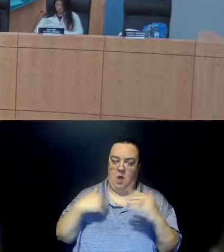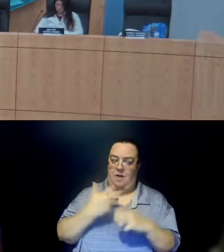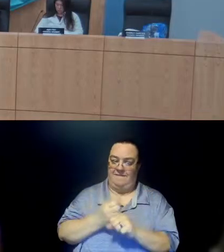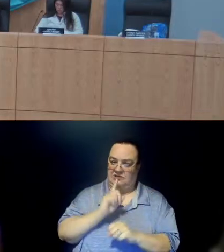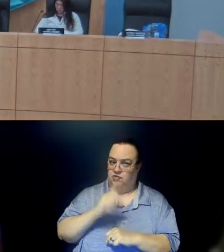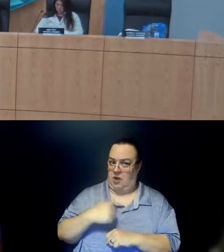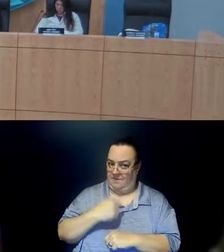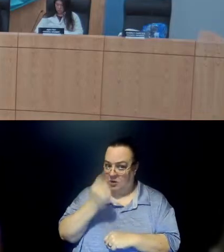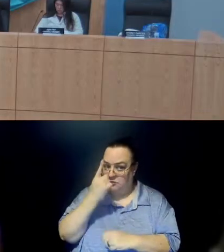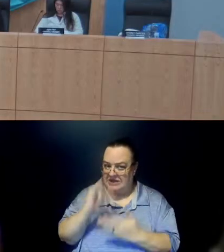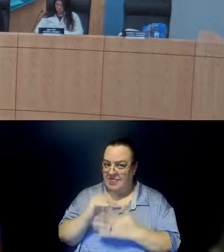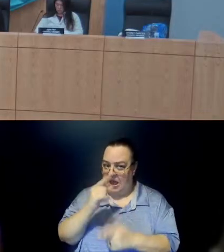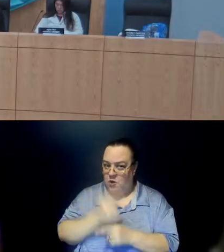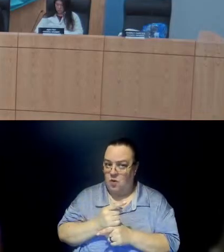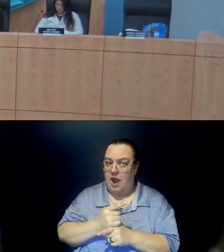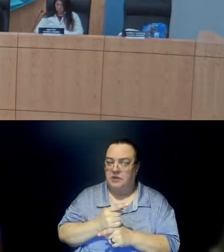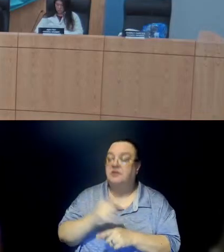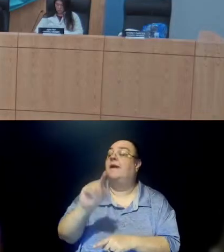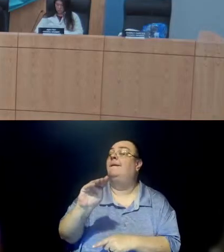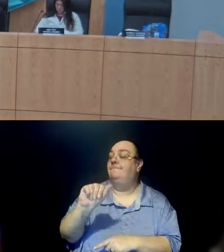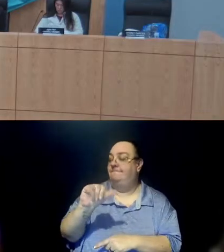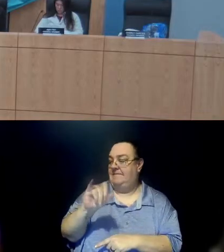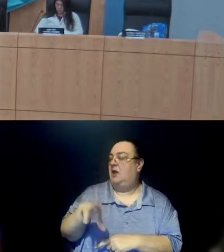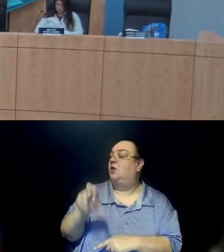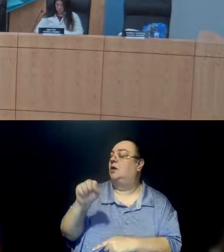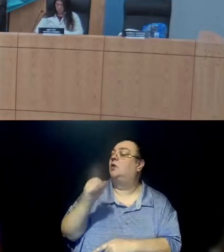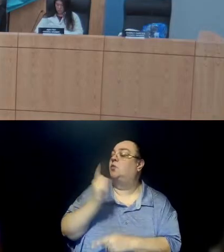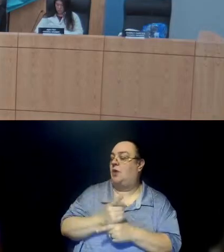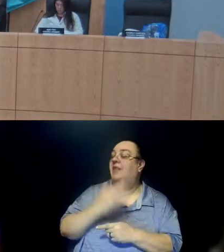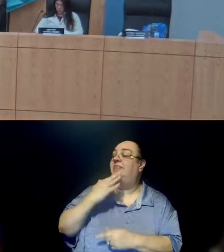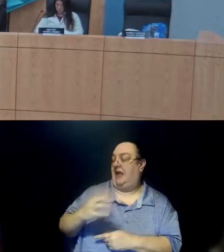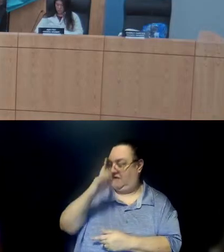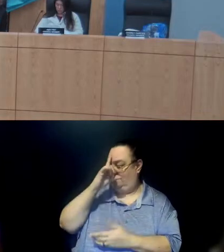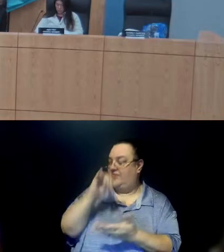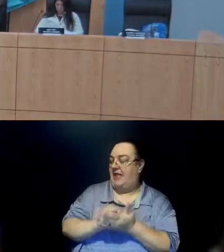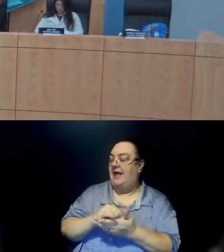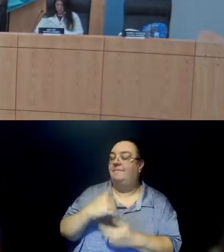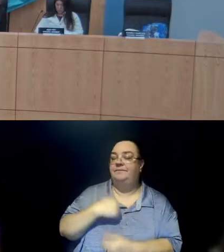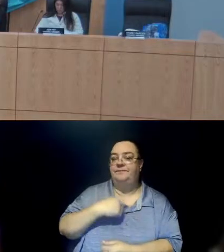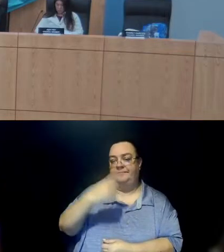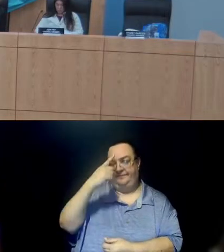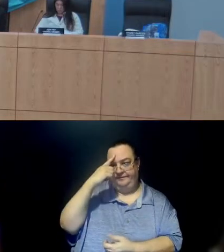Right. No, I understand. Yes, thank you for that. I think we are,